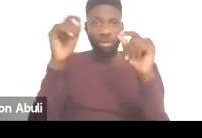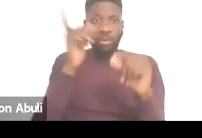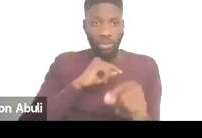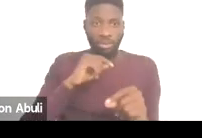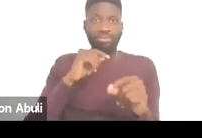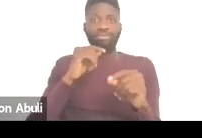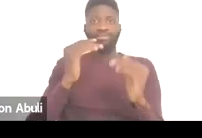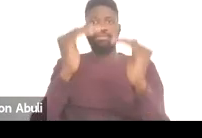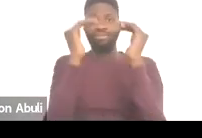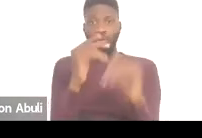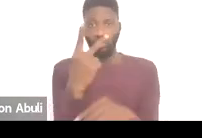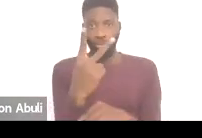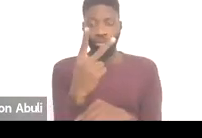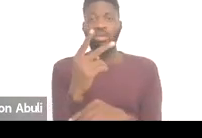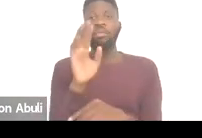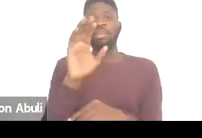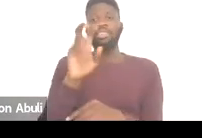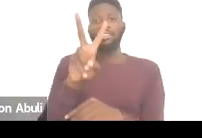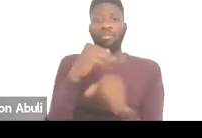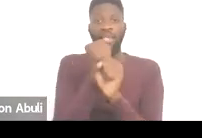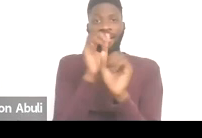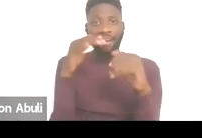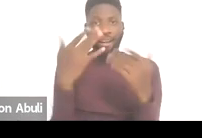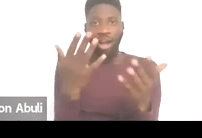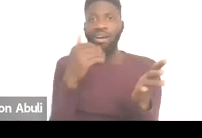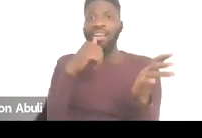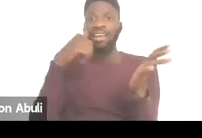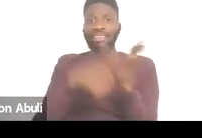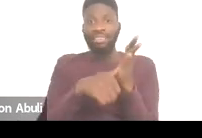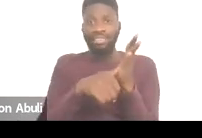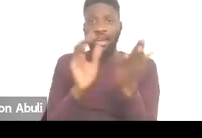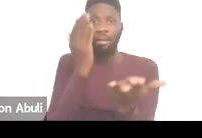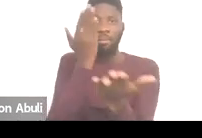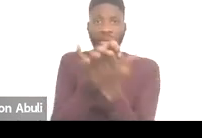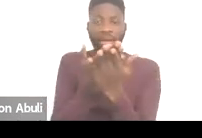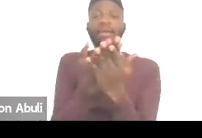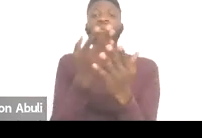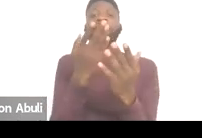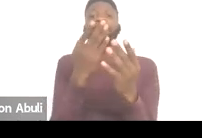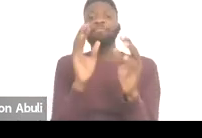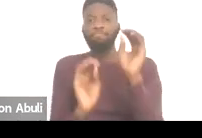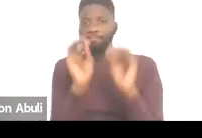your resume and your cover letter that will attract potential employers.